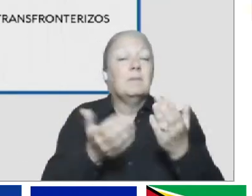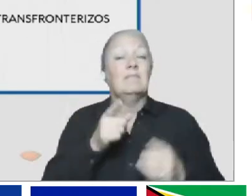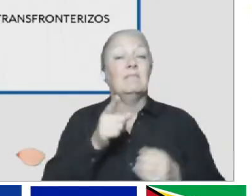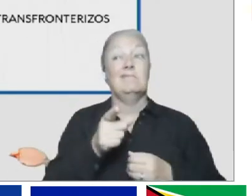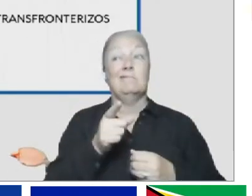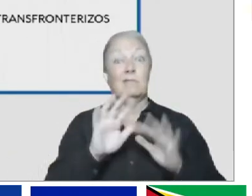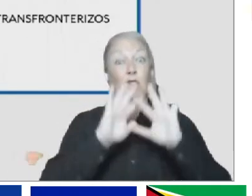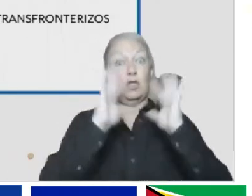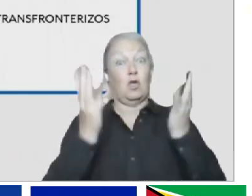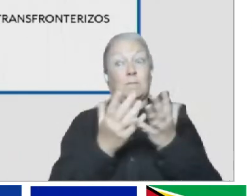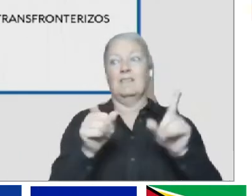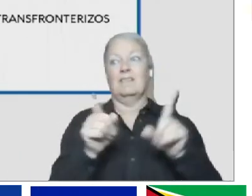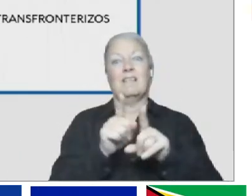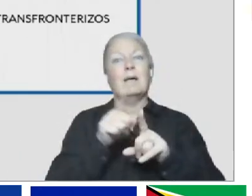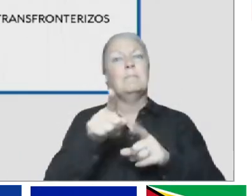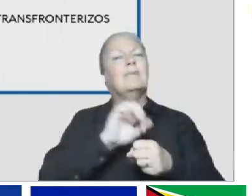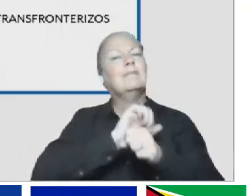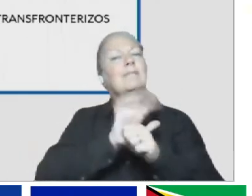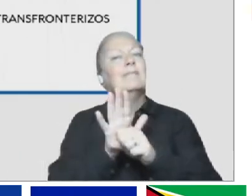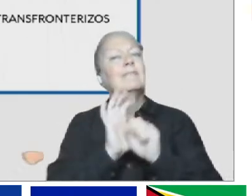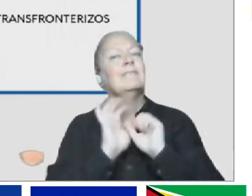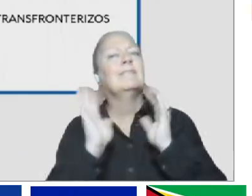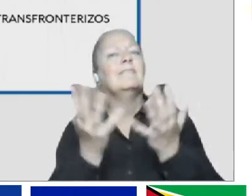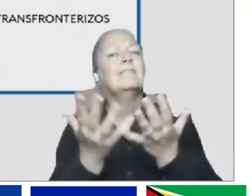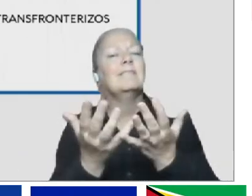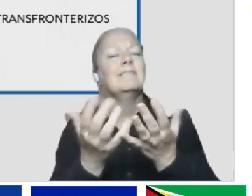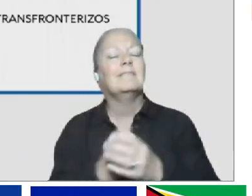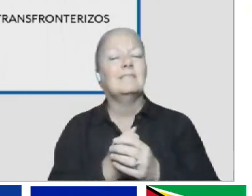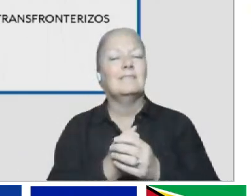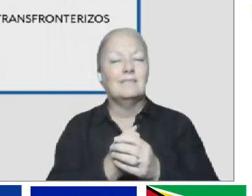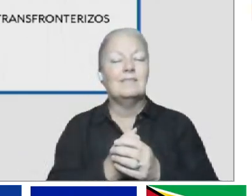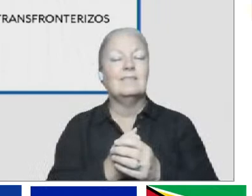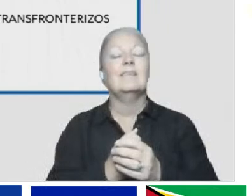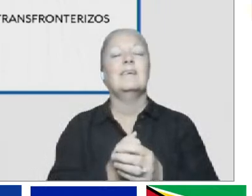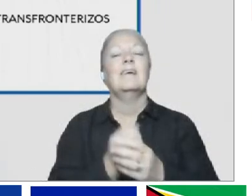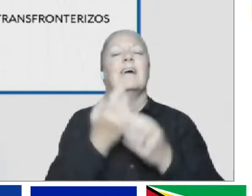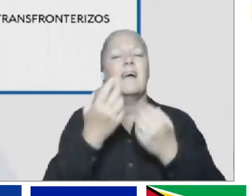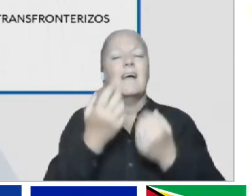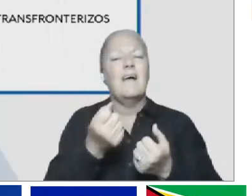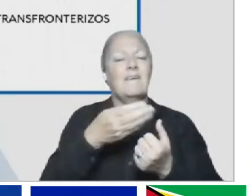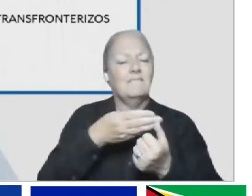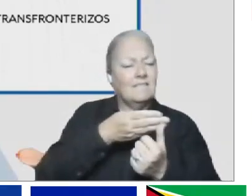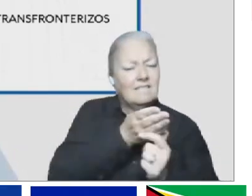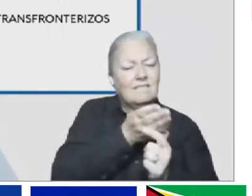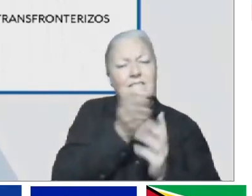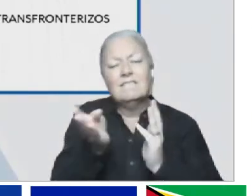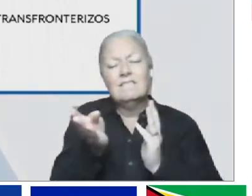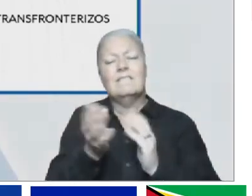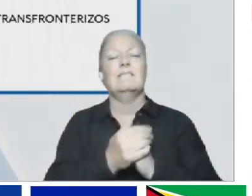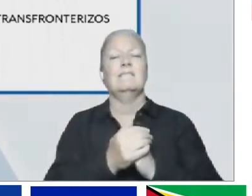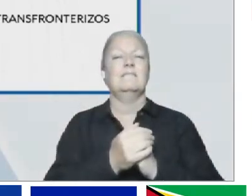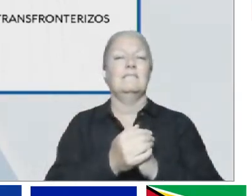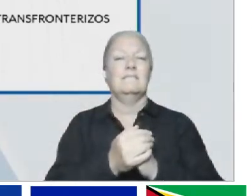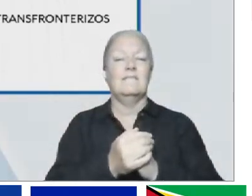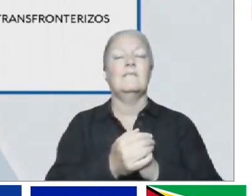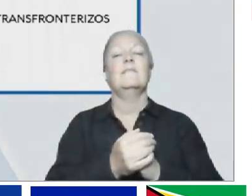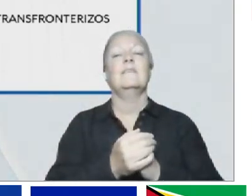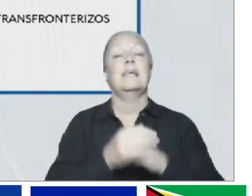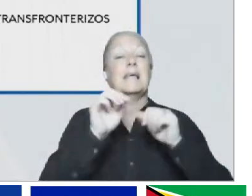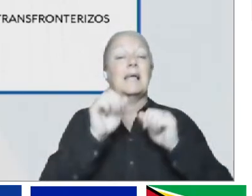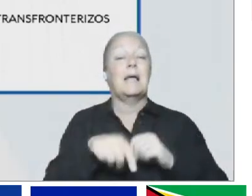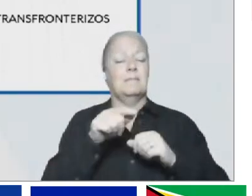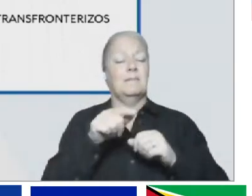also cross-disciplinary or cross-sectorial as well, meaning a sector, like in this case, health,